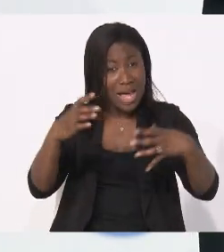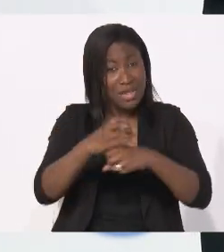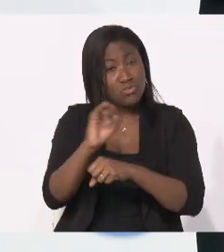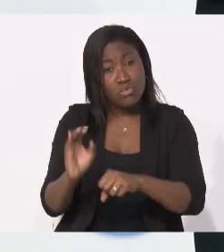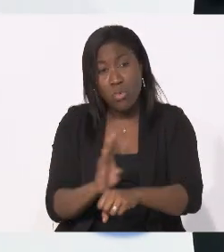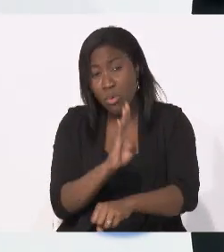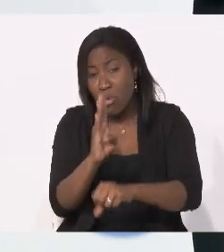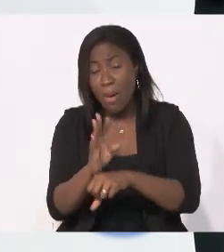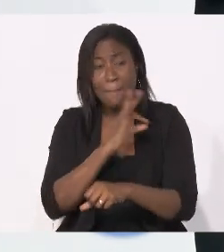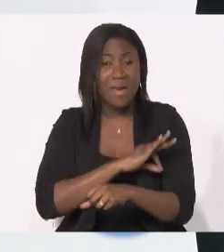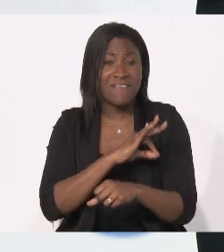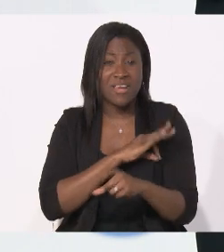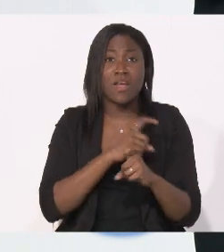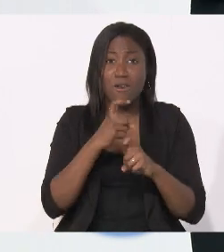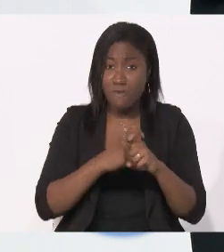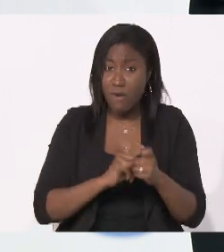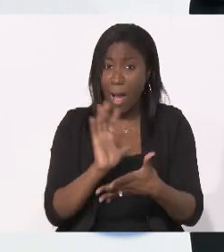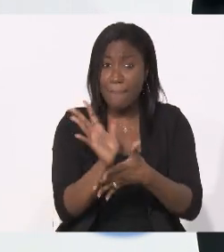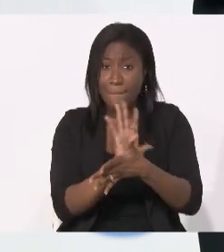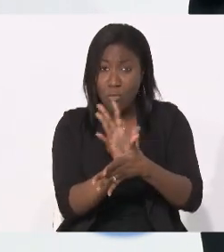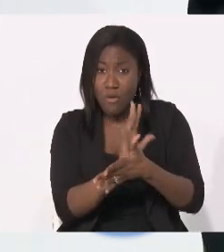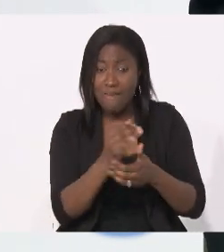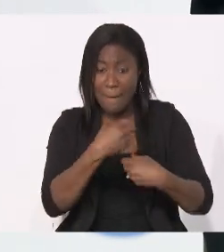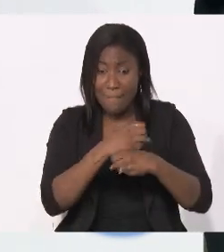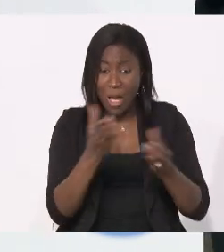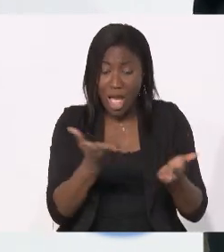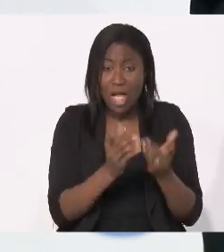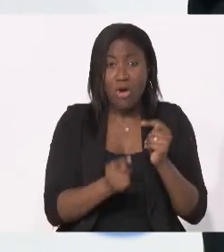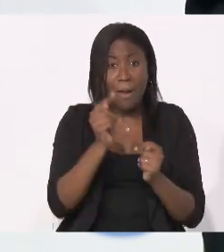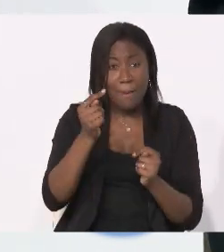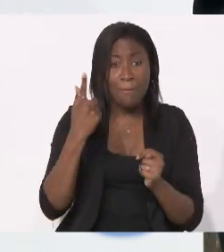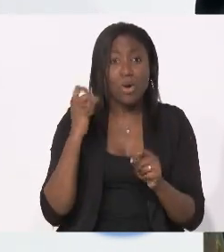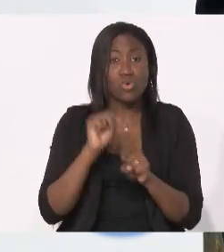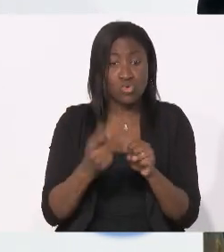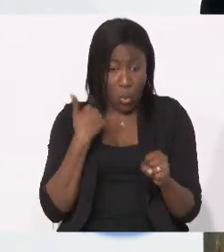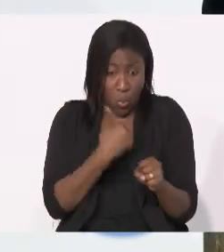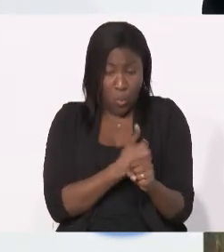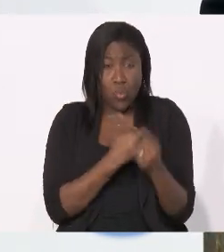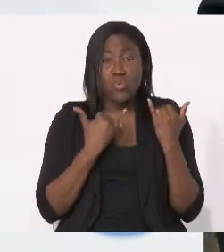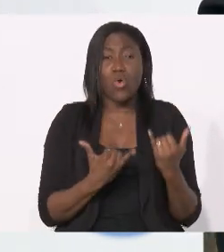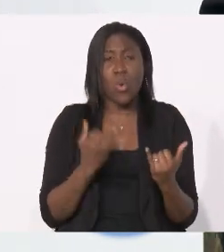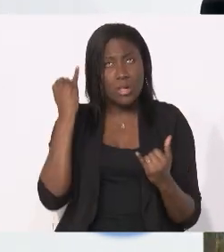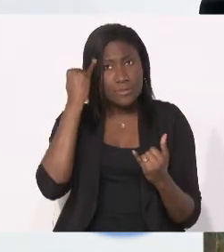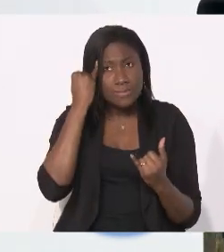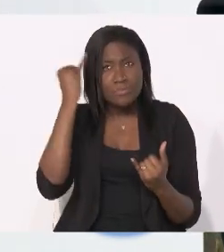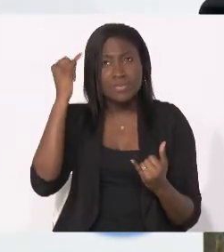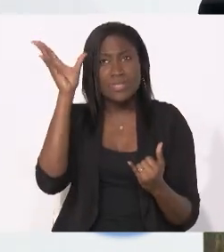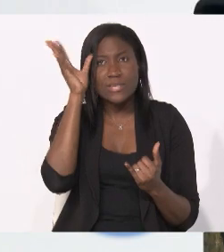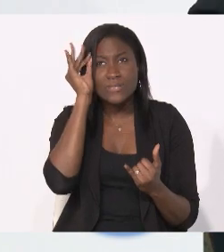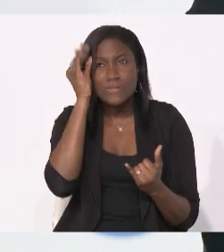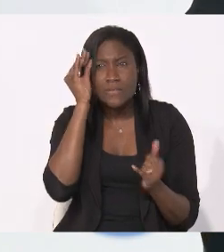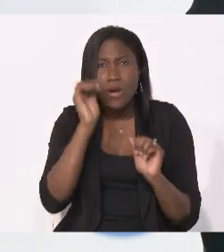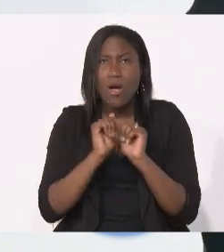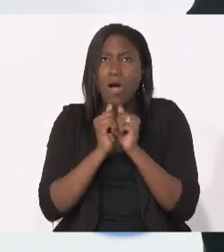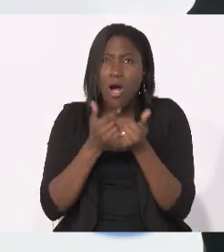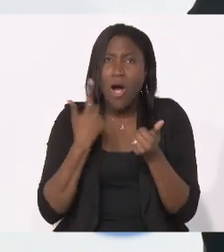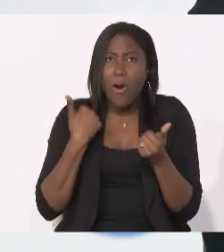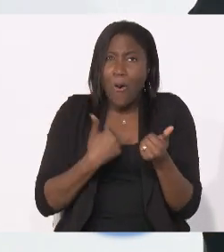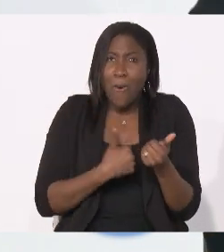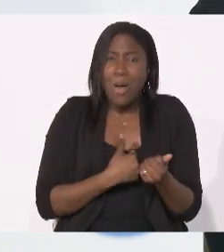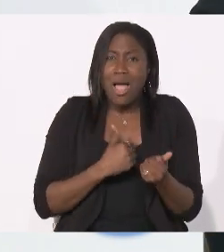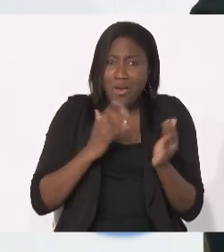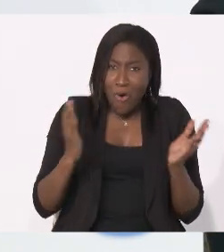And you know, I'm going to see a return on investment because I have made this commercial. So that's easy. It might be $1